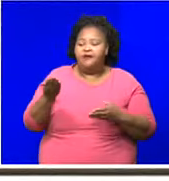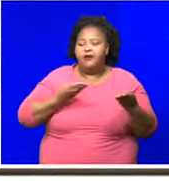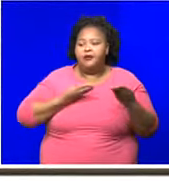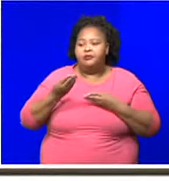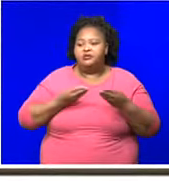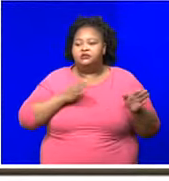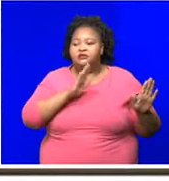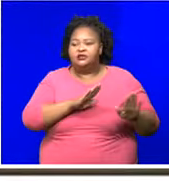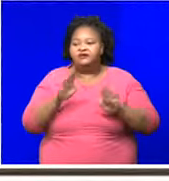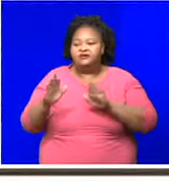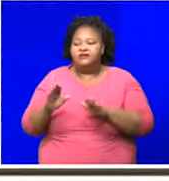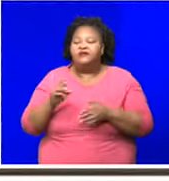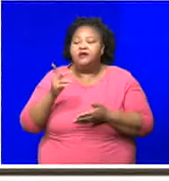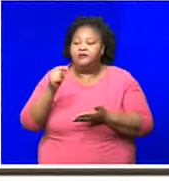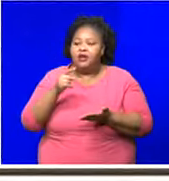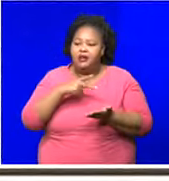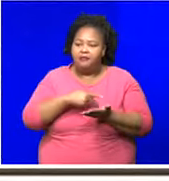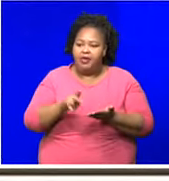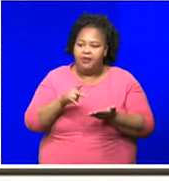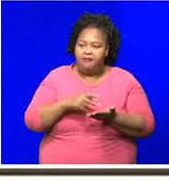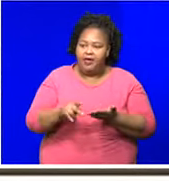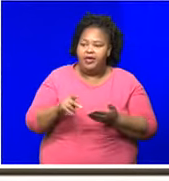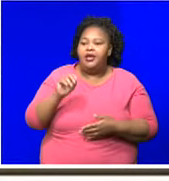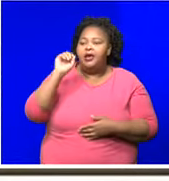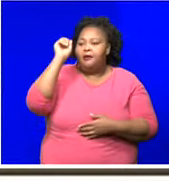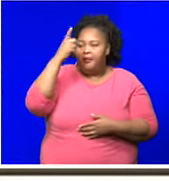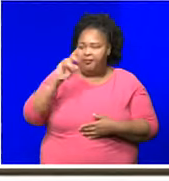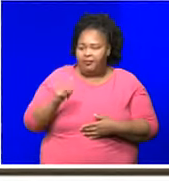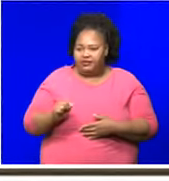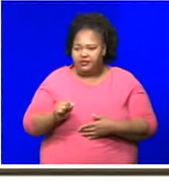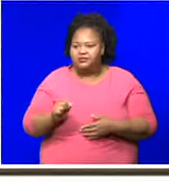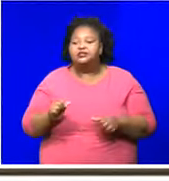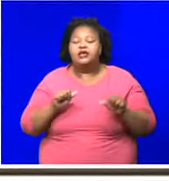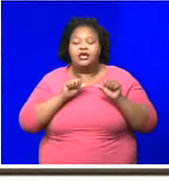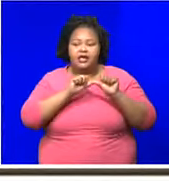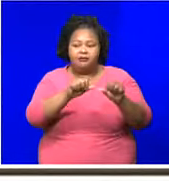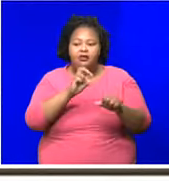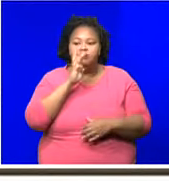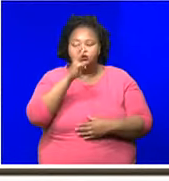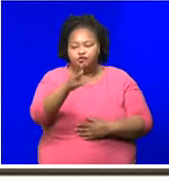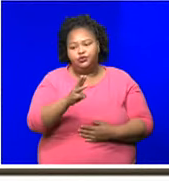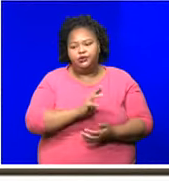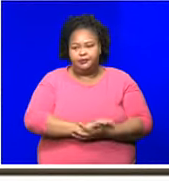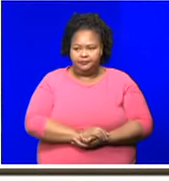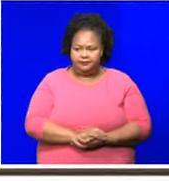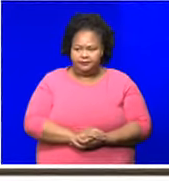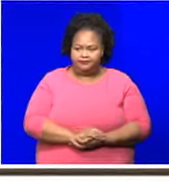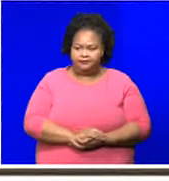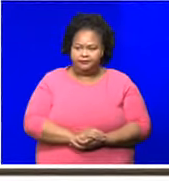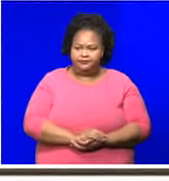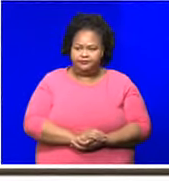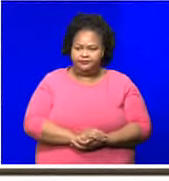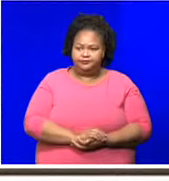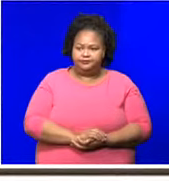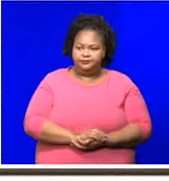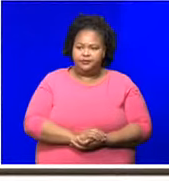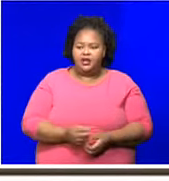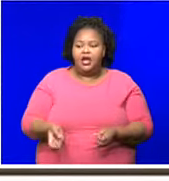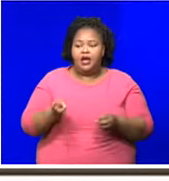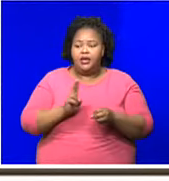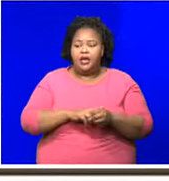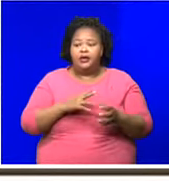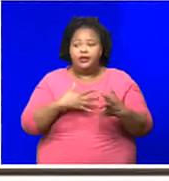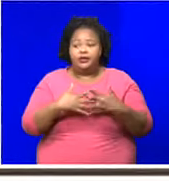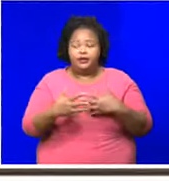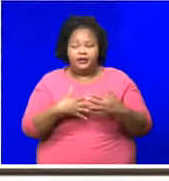where at least a certain percentage of the cover is to be taken locally. This will impact the assets invested in the country